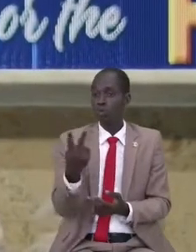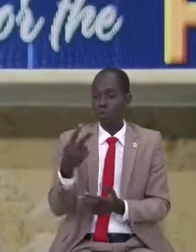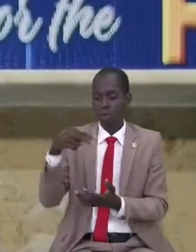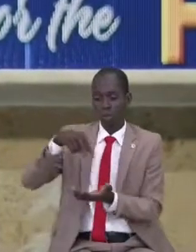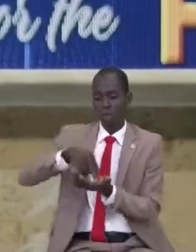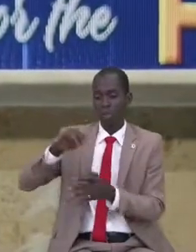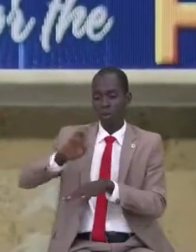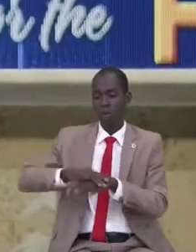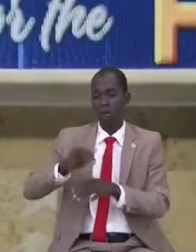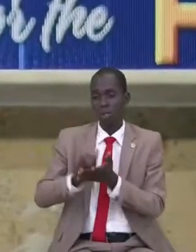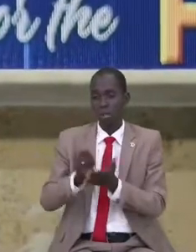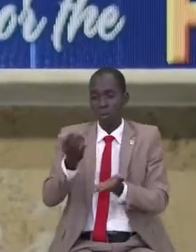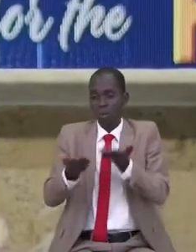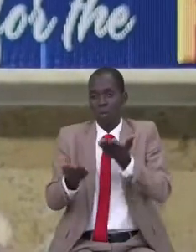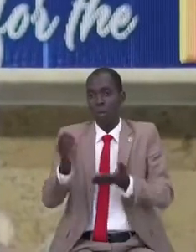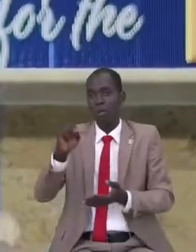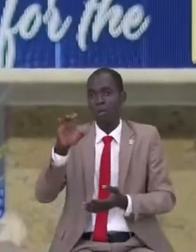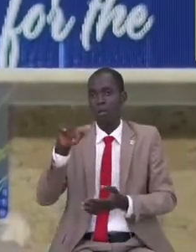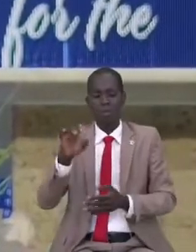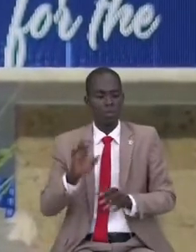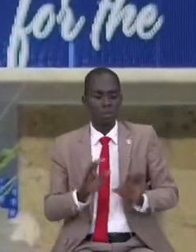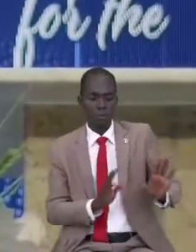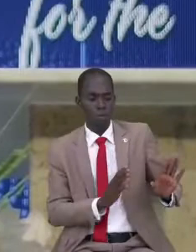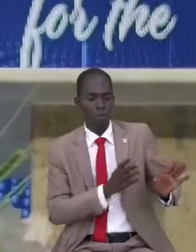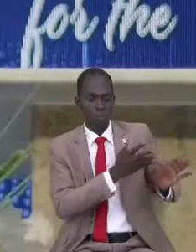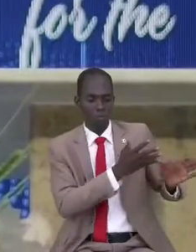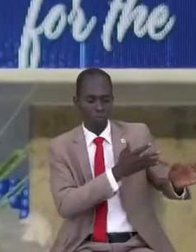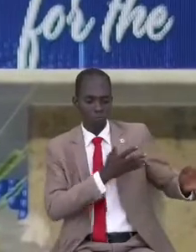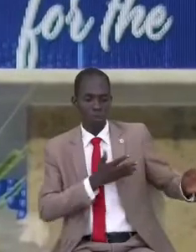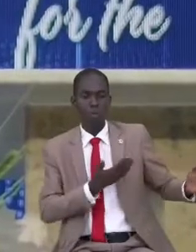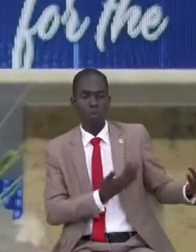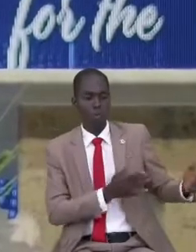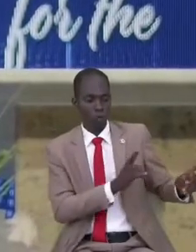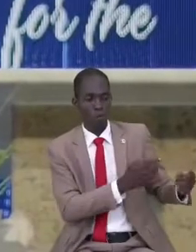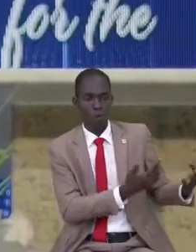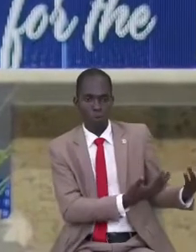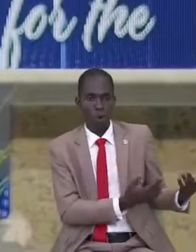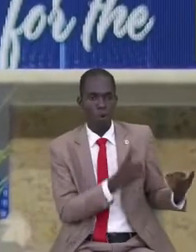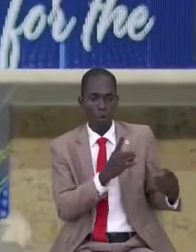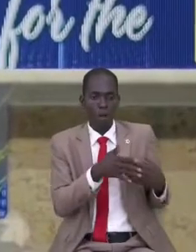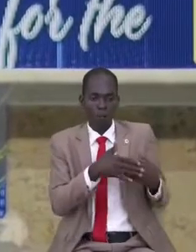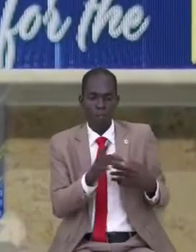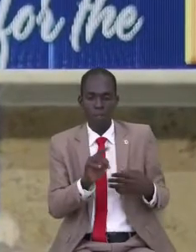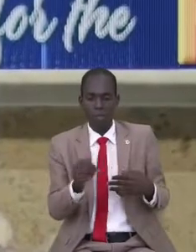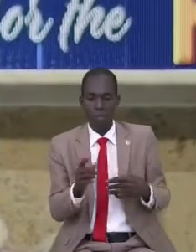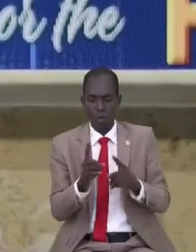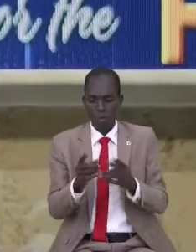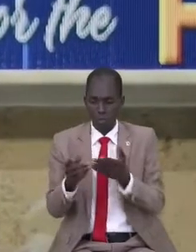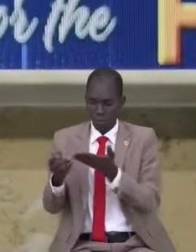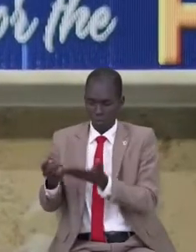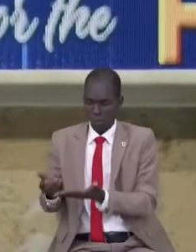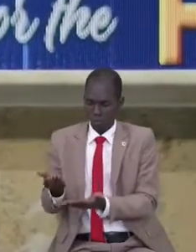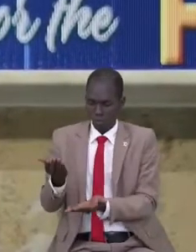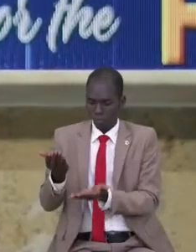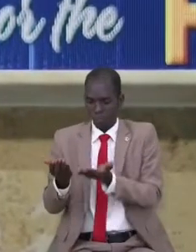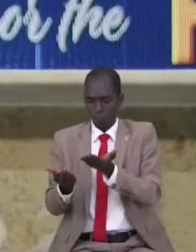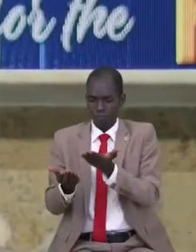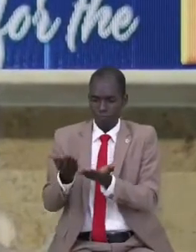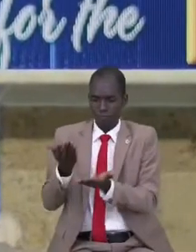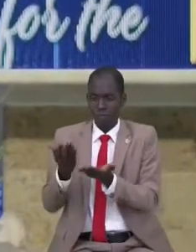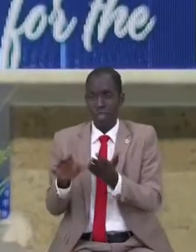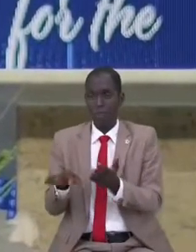scale. The Lord say, hold on, line up. You stand on the scale. If you are weighed and